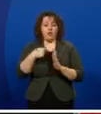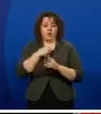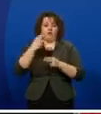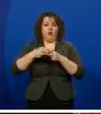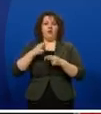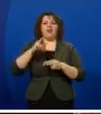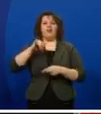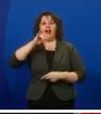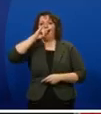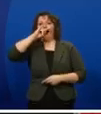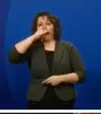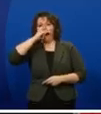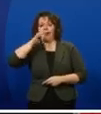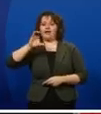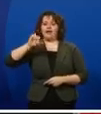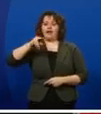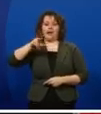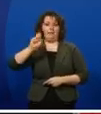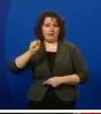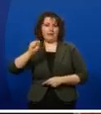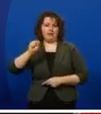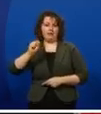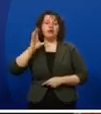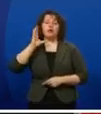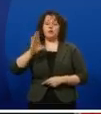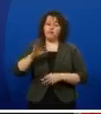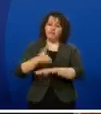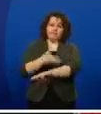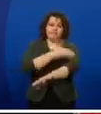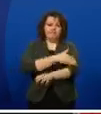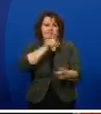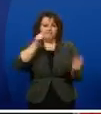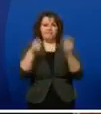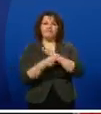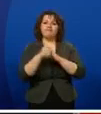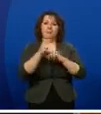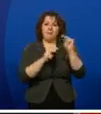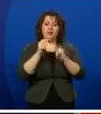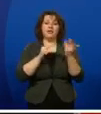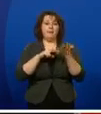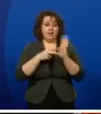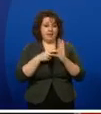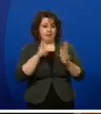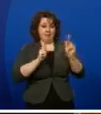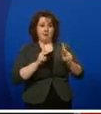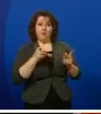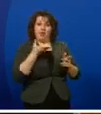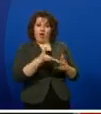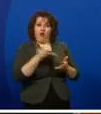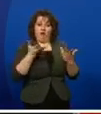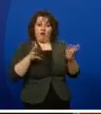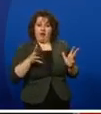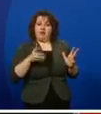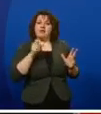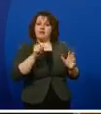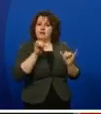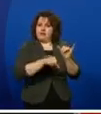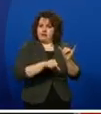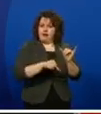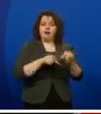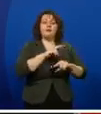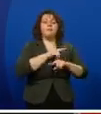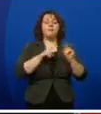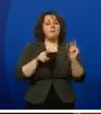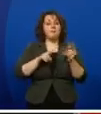Campus, will completely renovate the entire structure to not only allow the current tenants to remain, but will